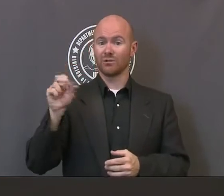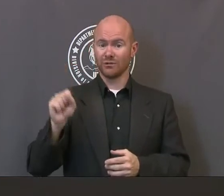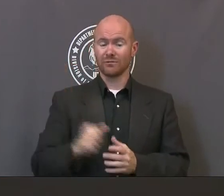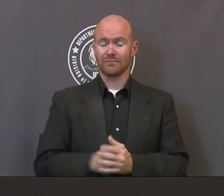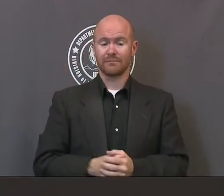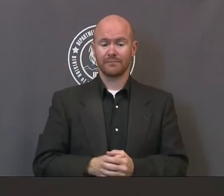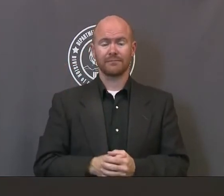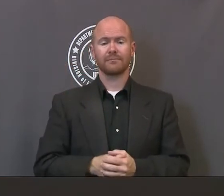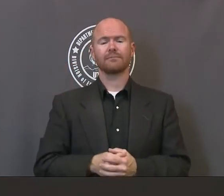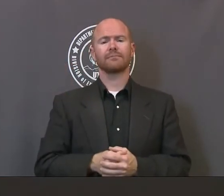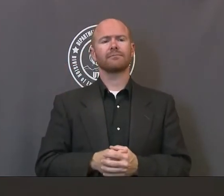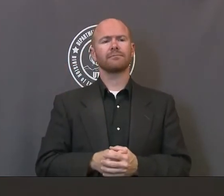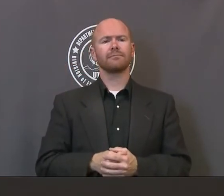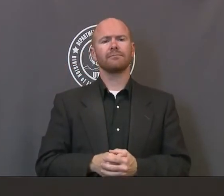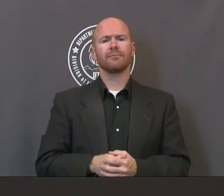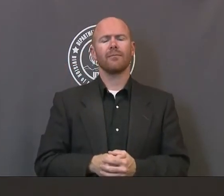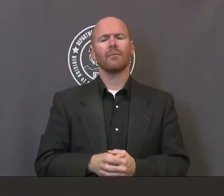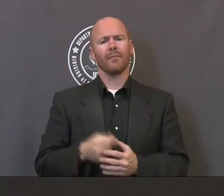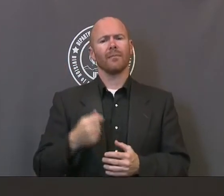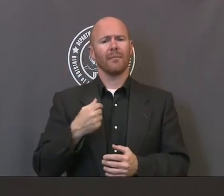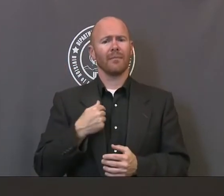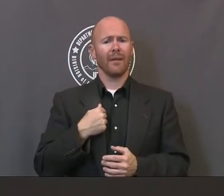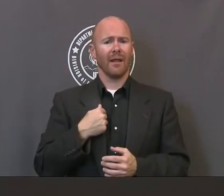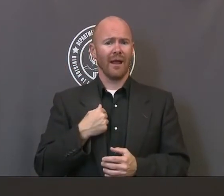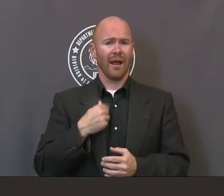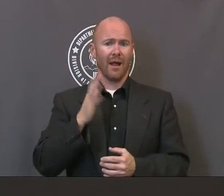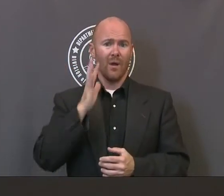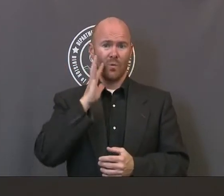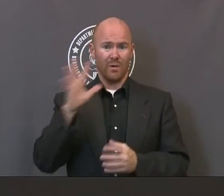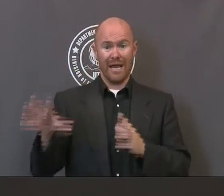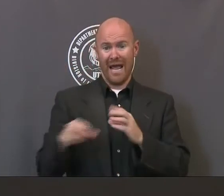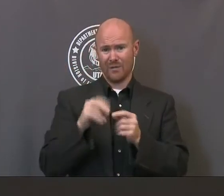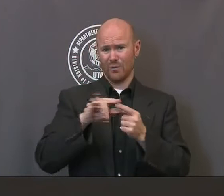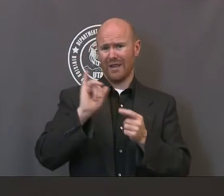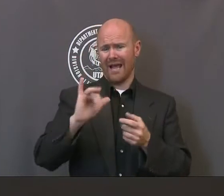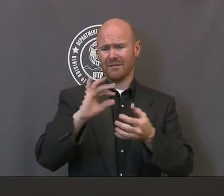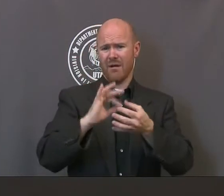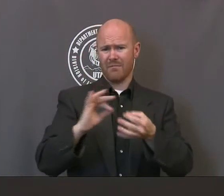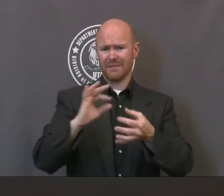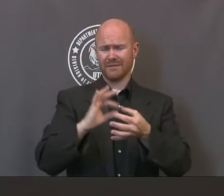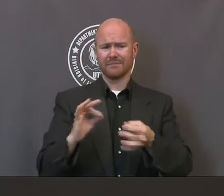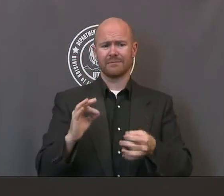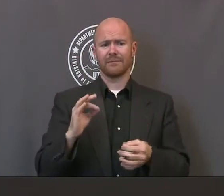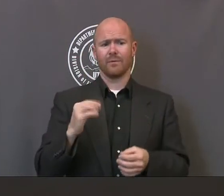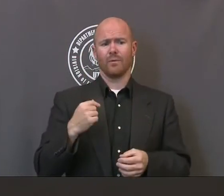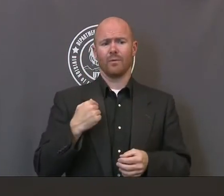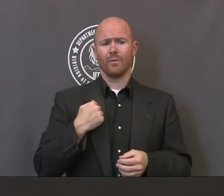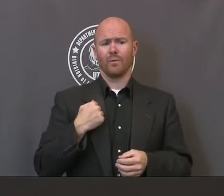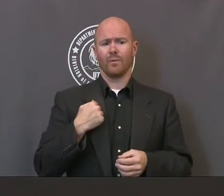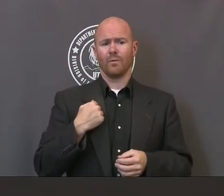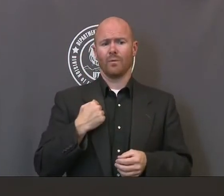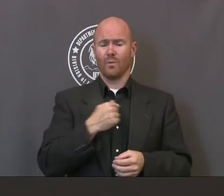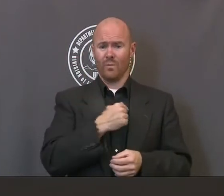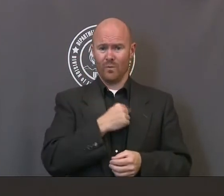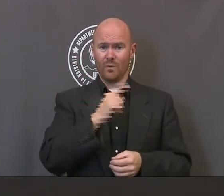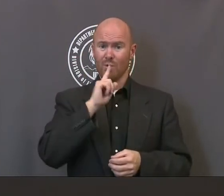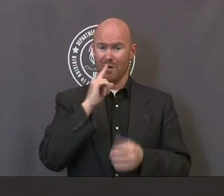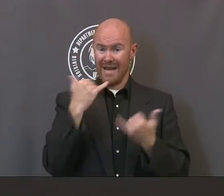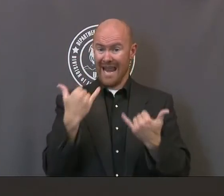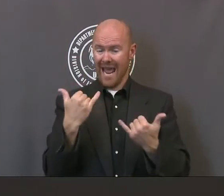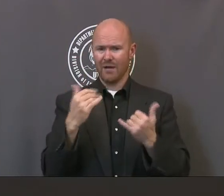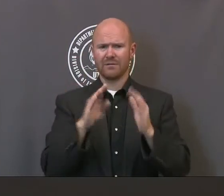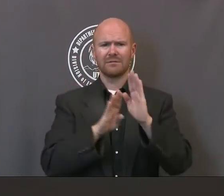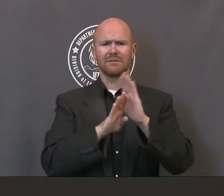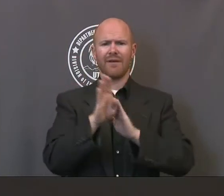I would just add to those very accurate comments that we are also developing a push strategy